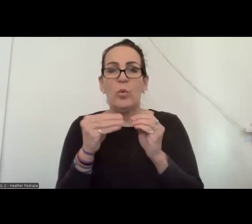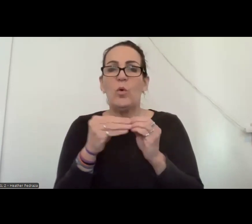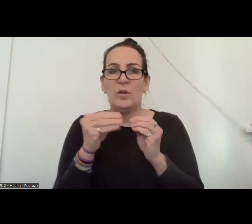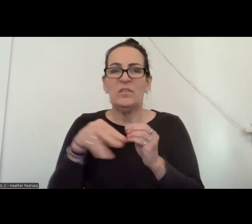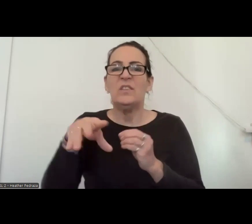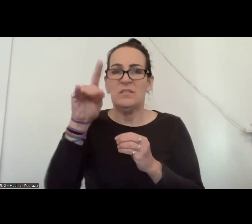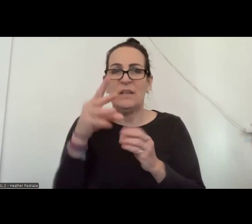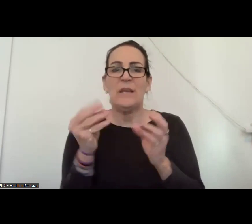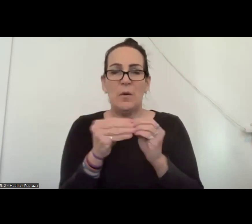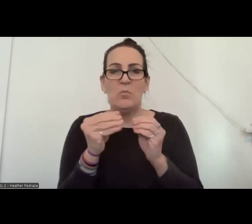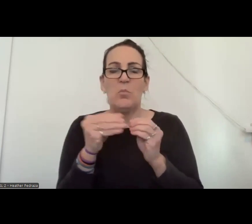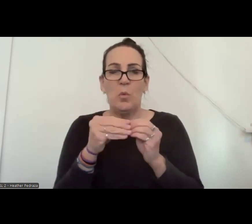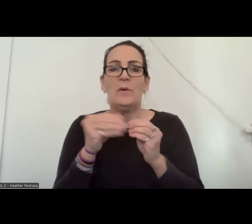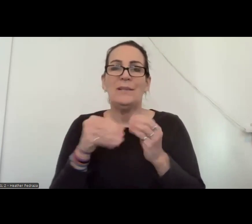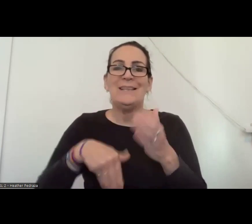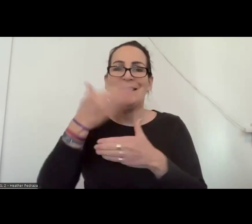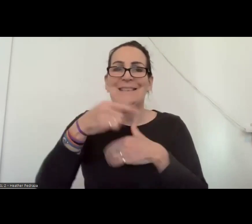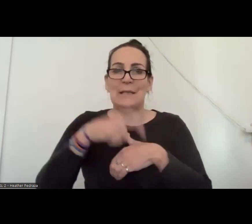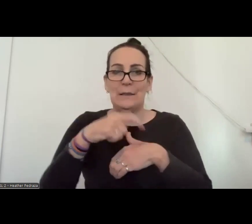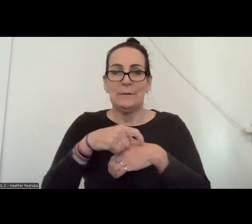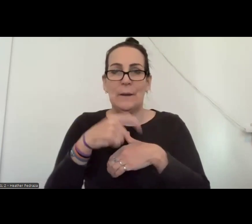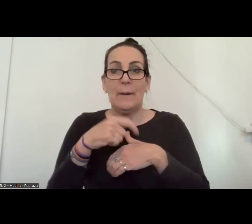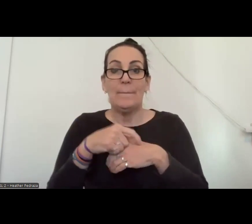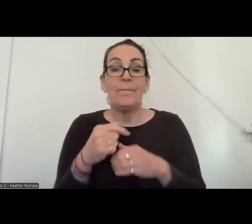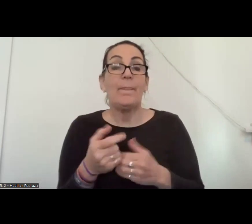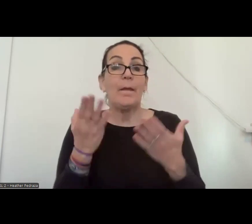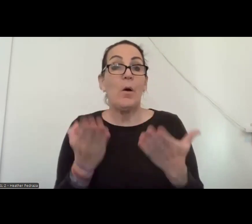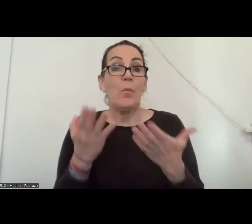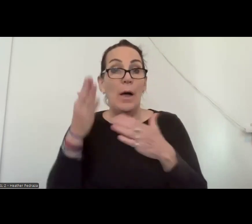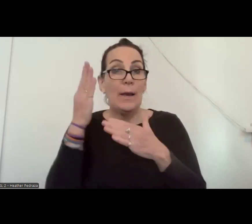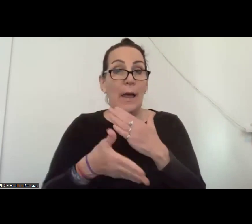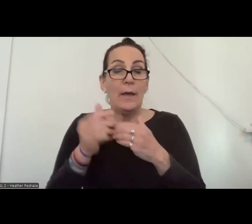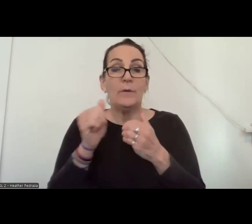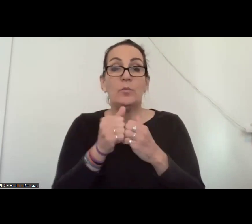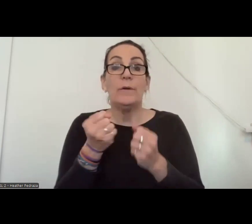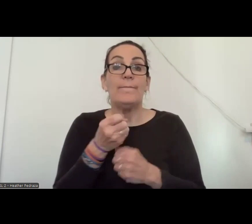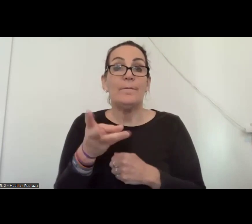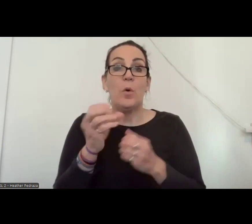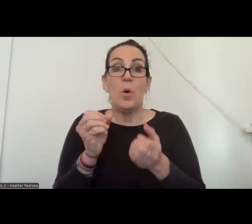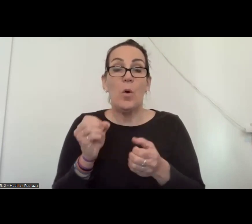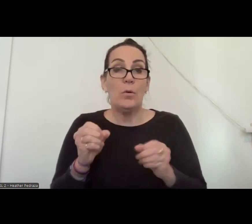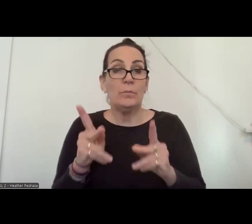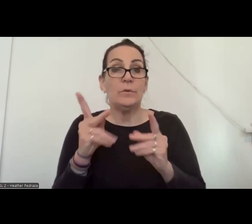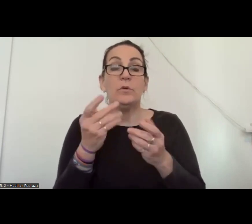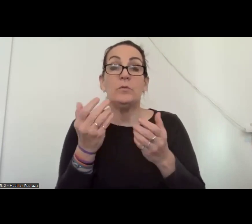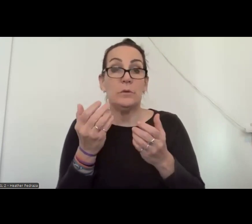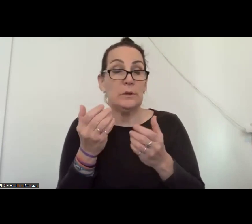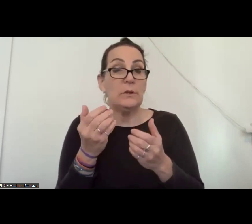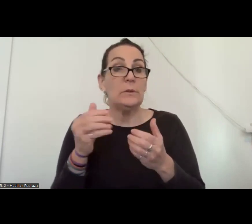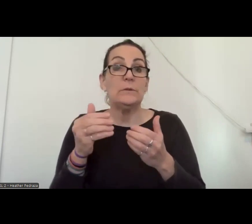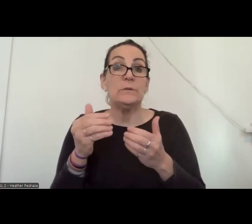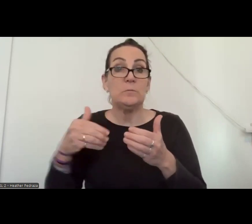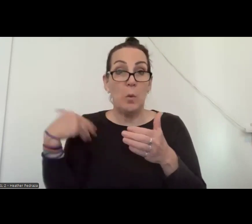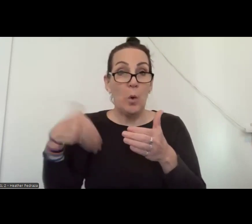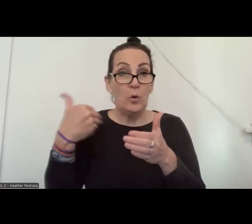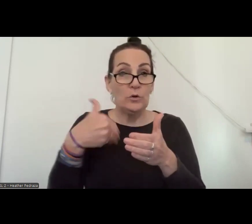meeting of this group. I wanted to end with a couple of opportunities that are on the near horizon. So